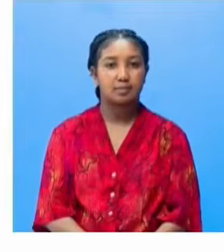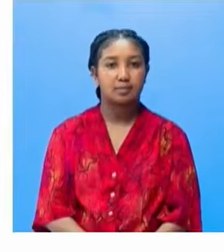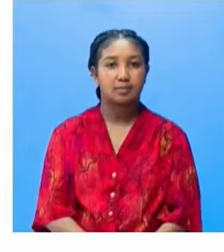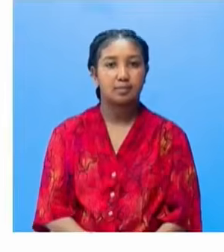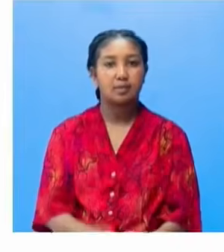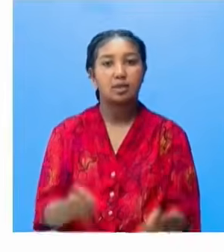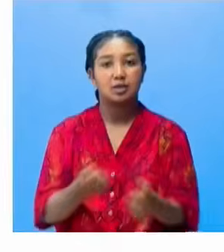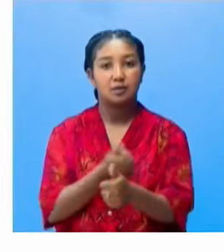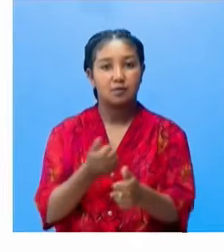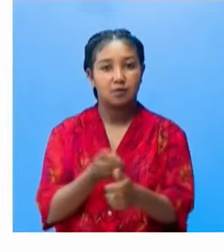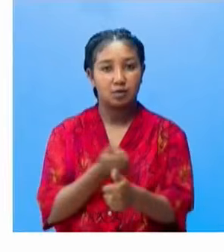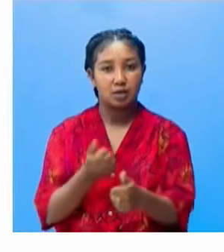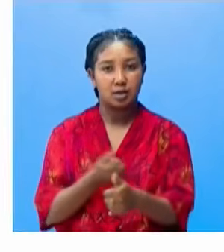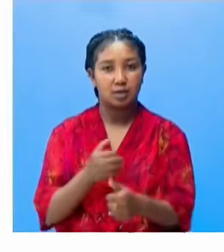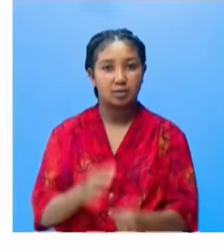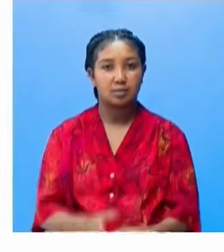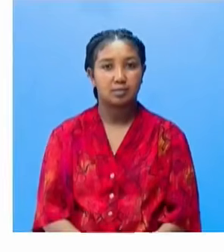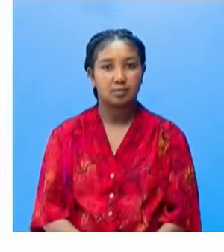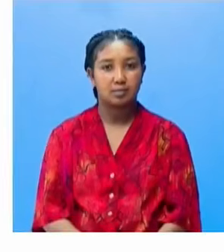Change the following